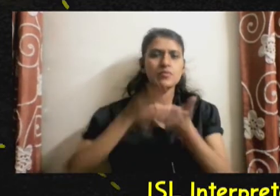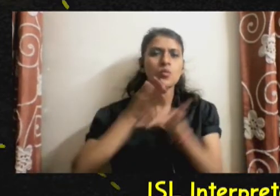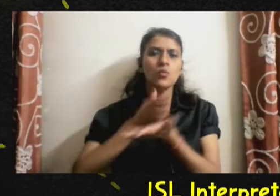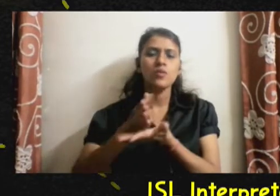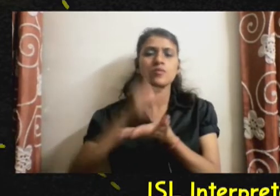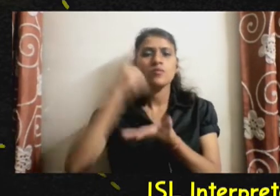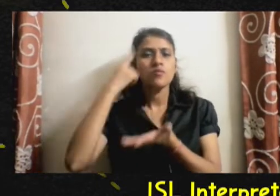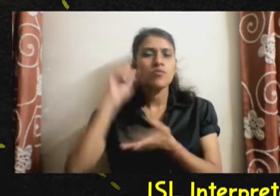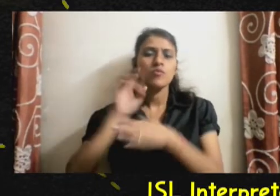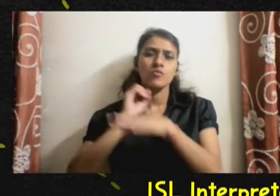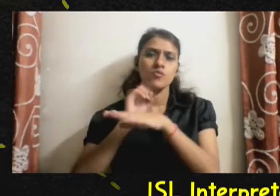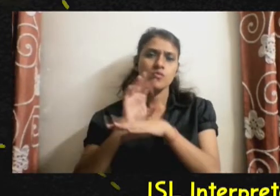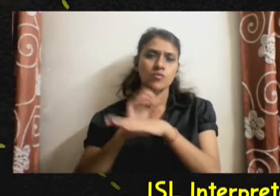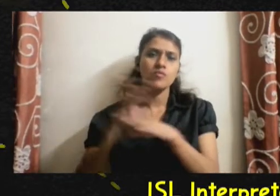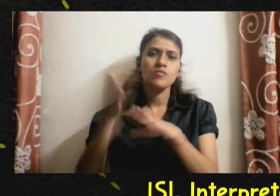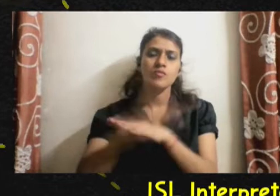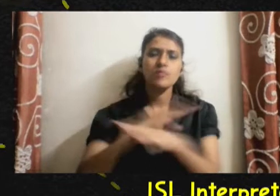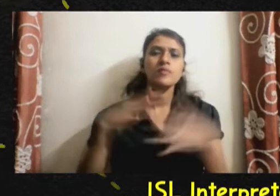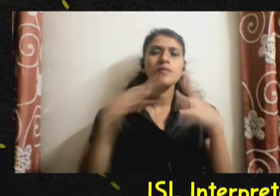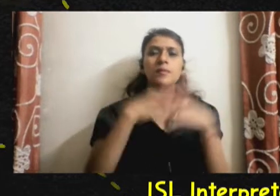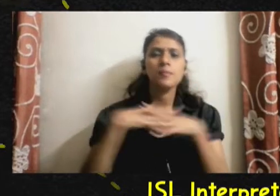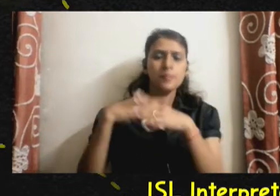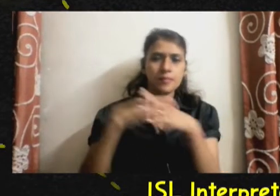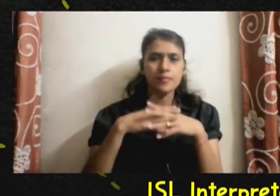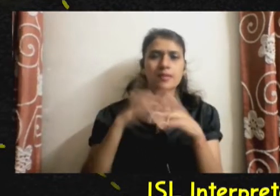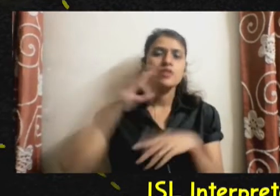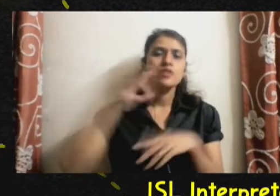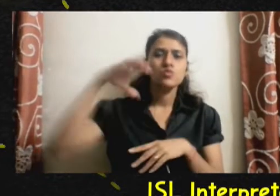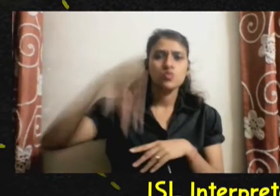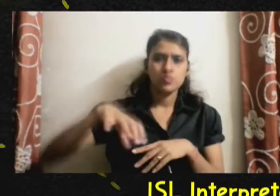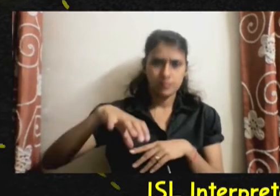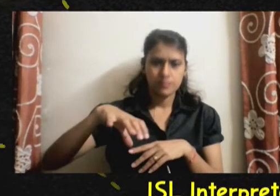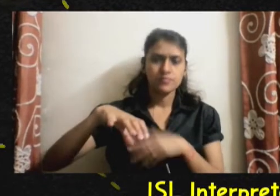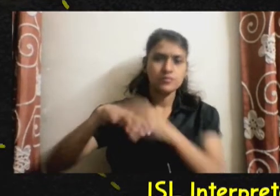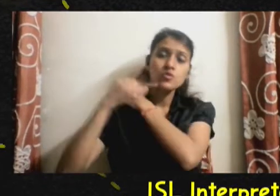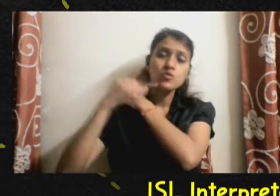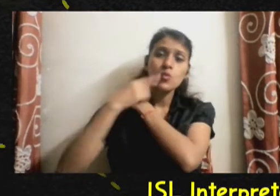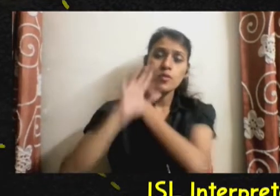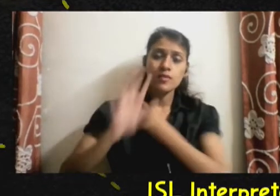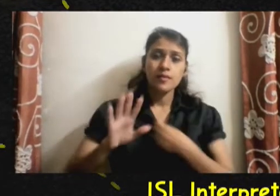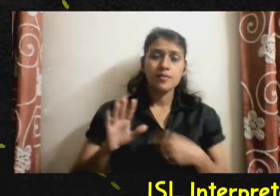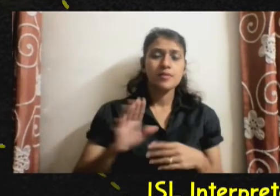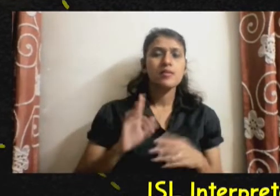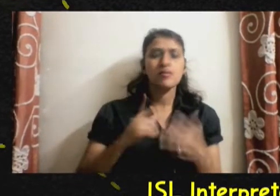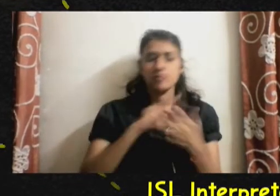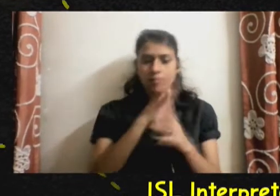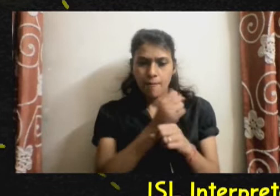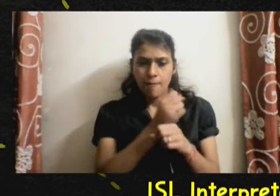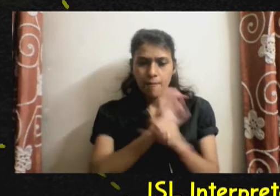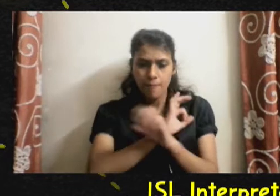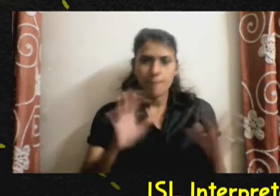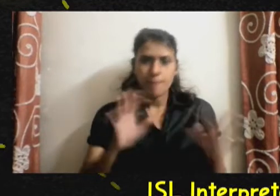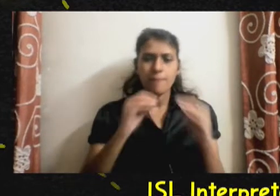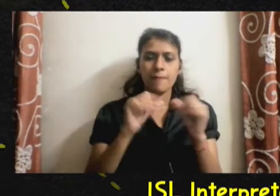a counselor from a medical institution does not necessarily have the backing to, then it means